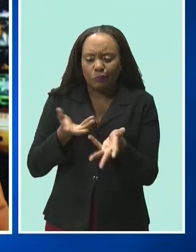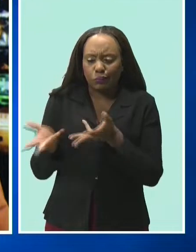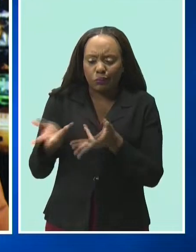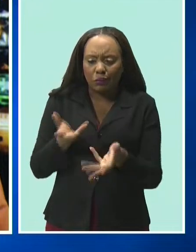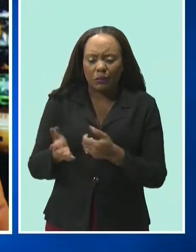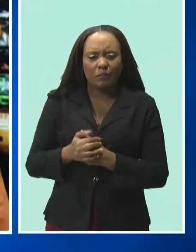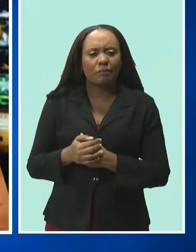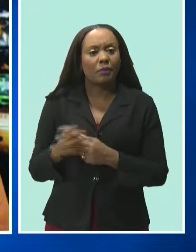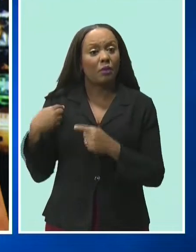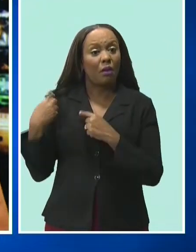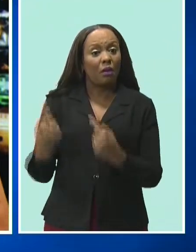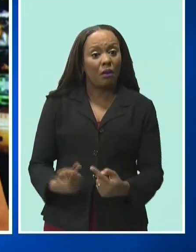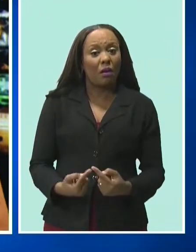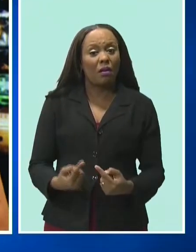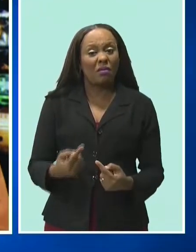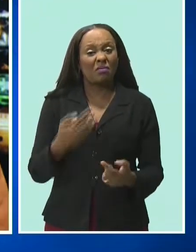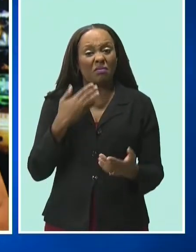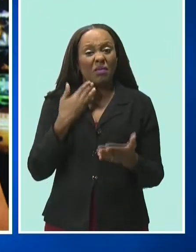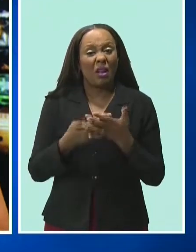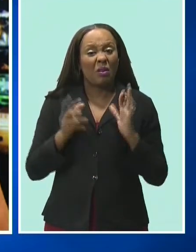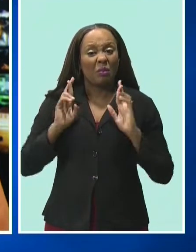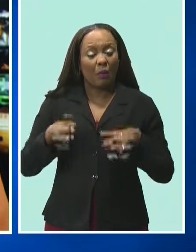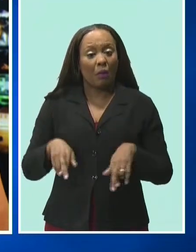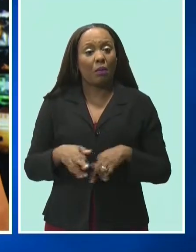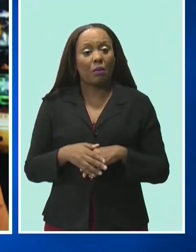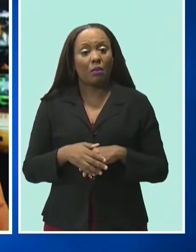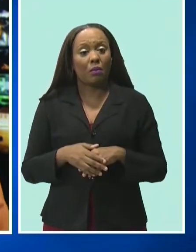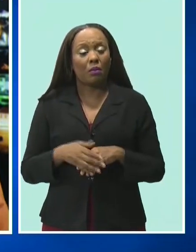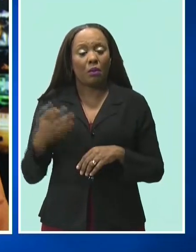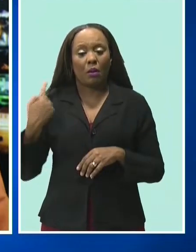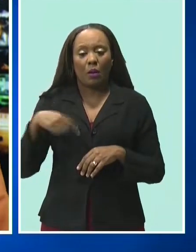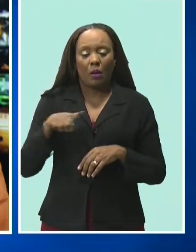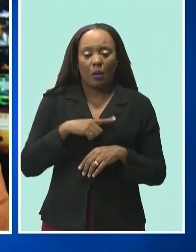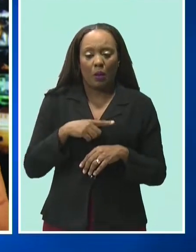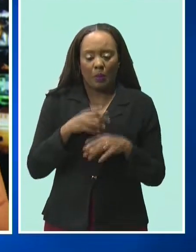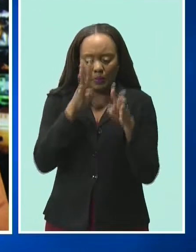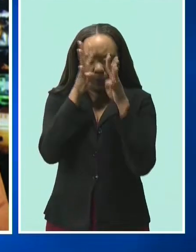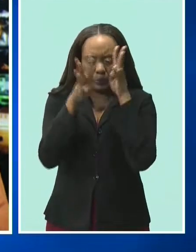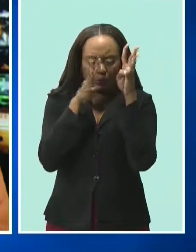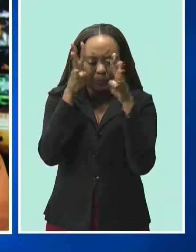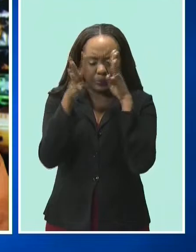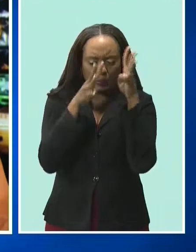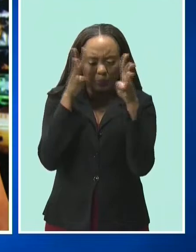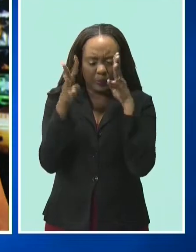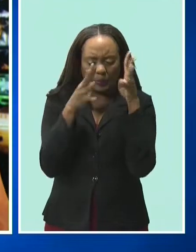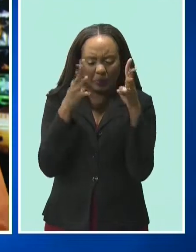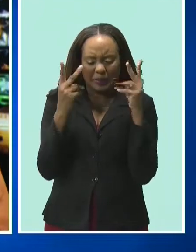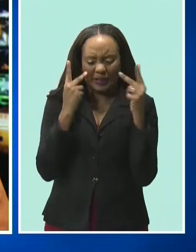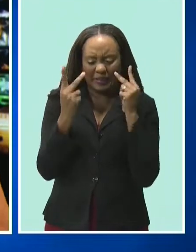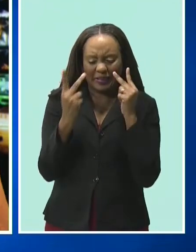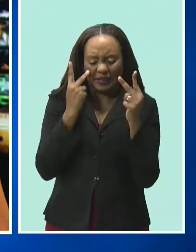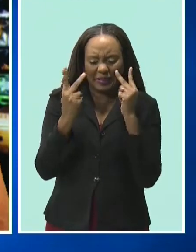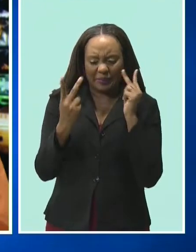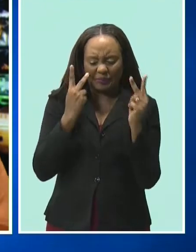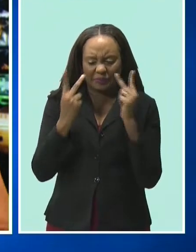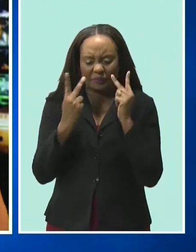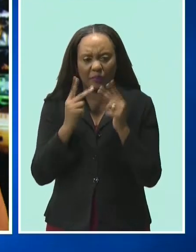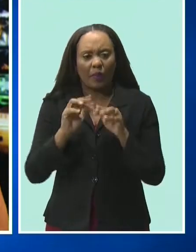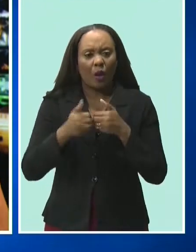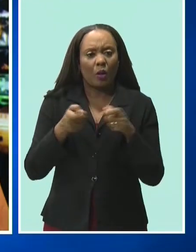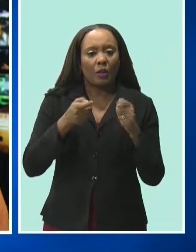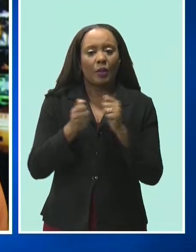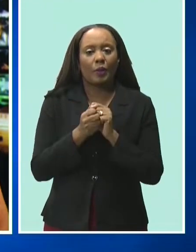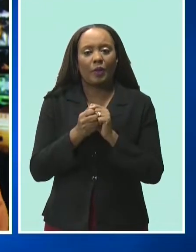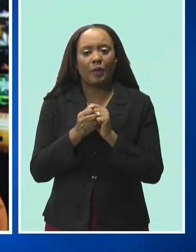well, but we'll be coming together to further take stock of the situation and make sure that we are dealing with this issue in